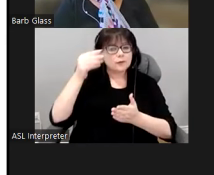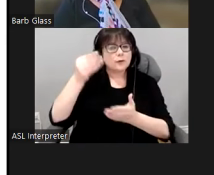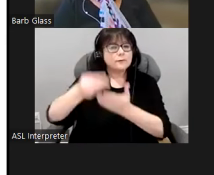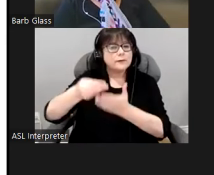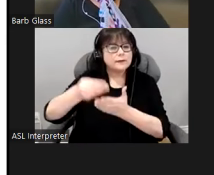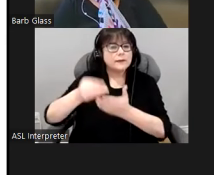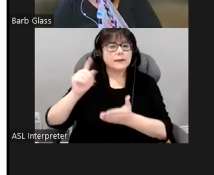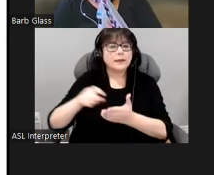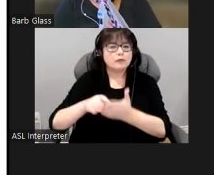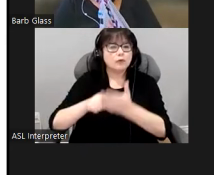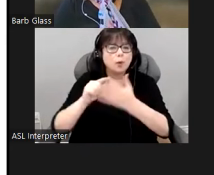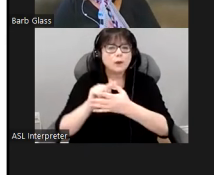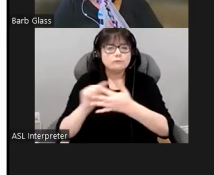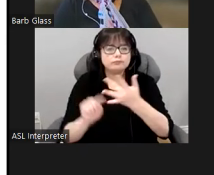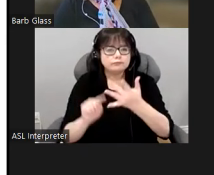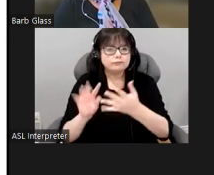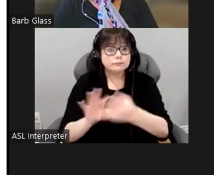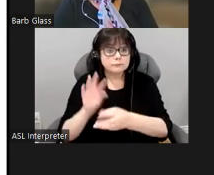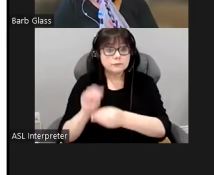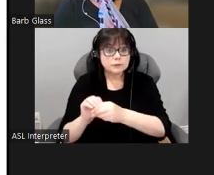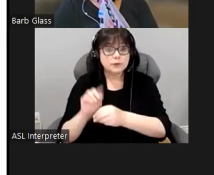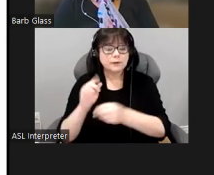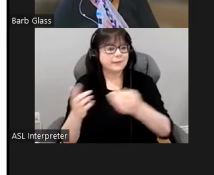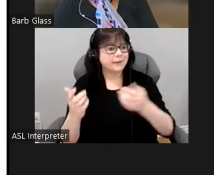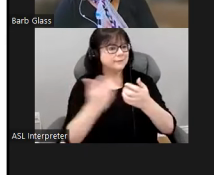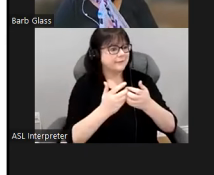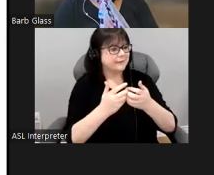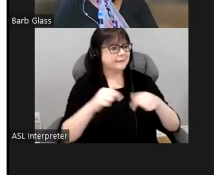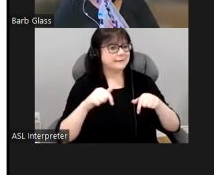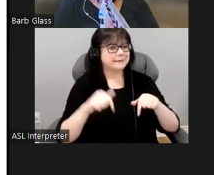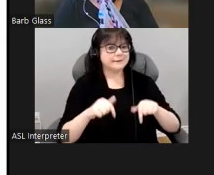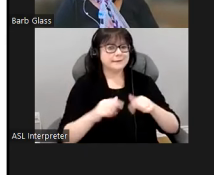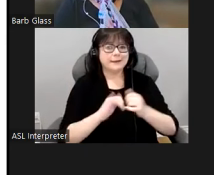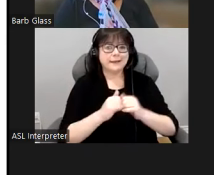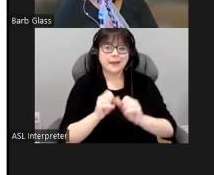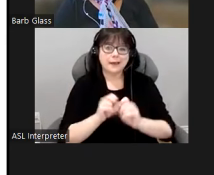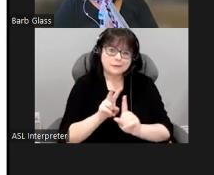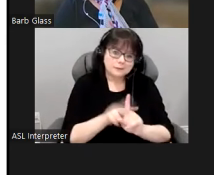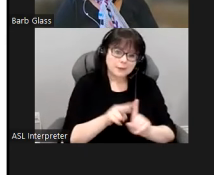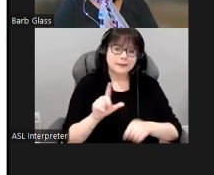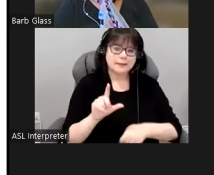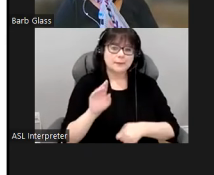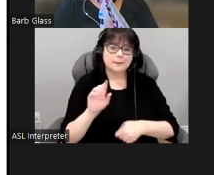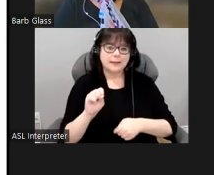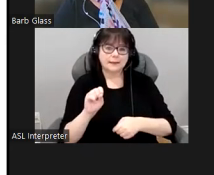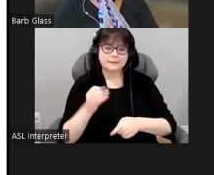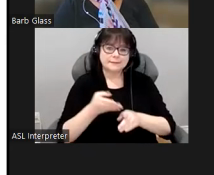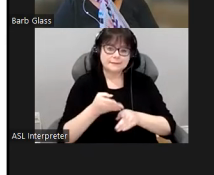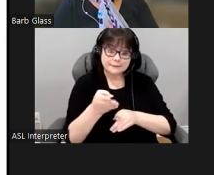best integrate that into funding that could then be applied to LBS.